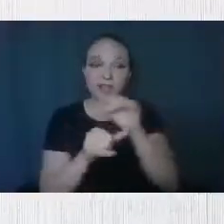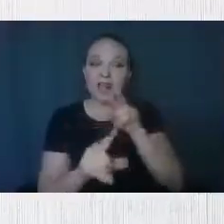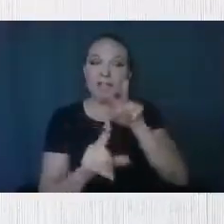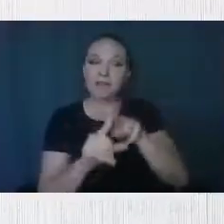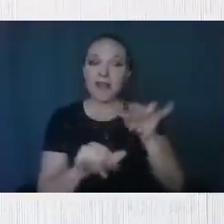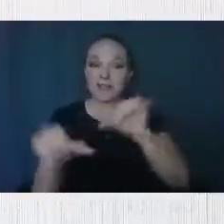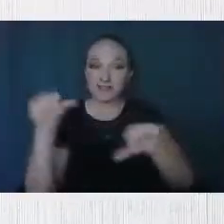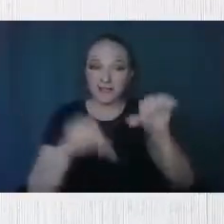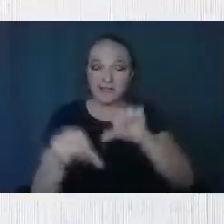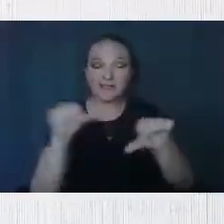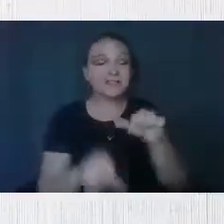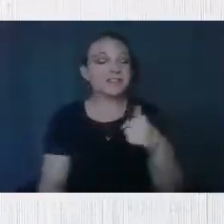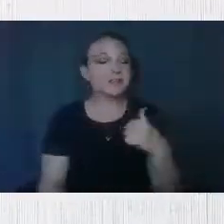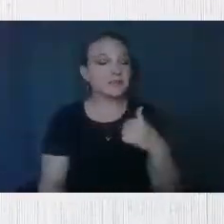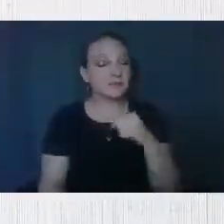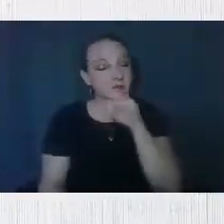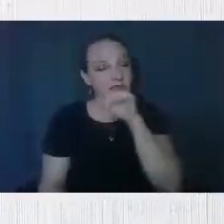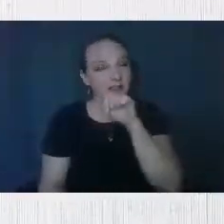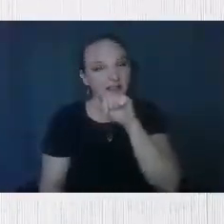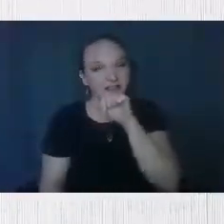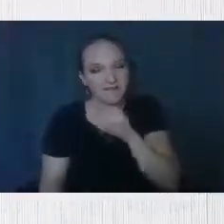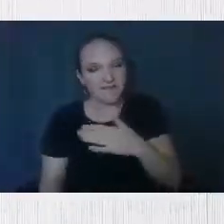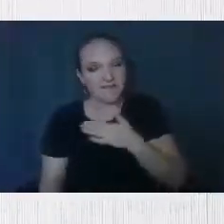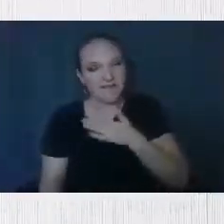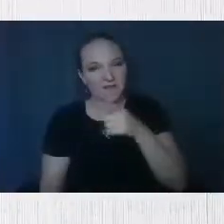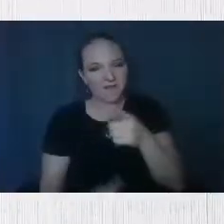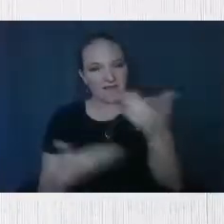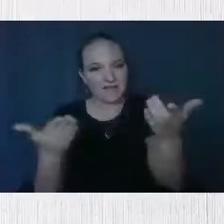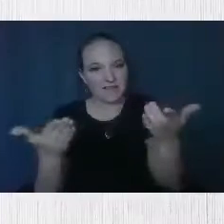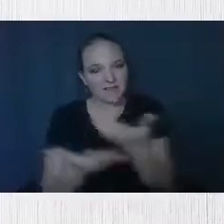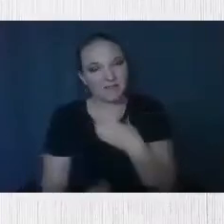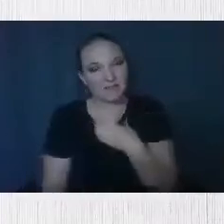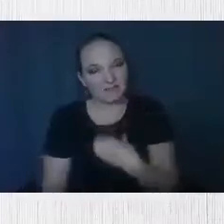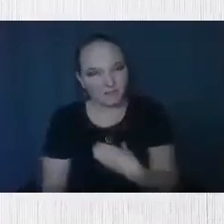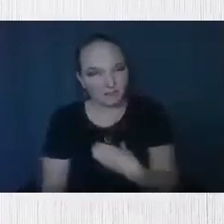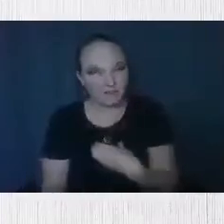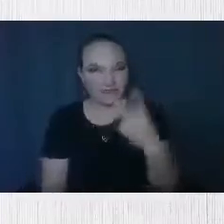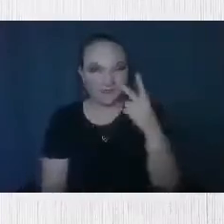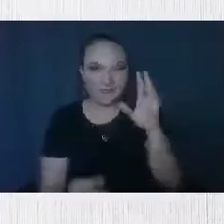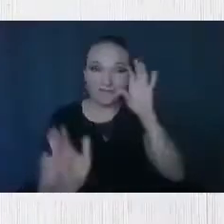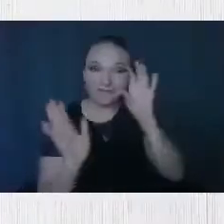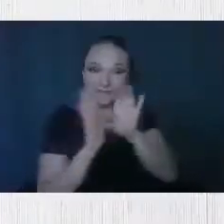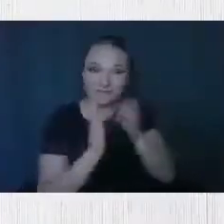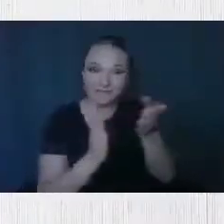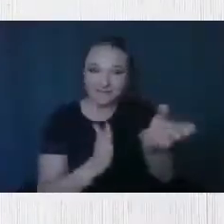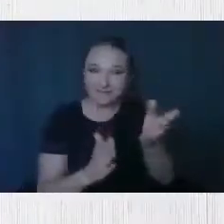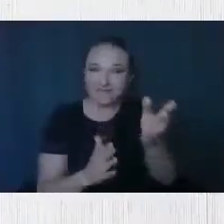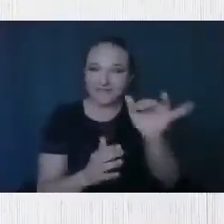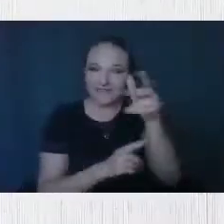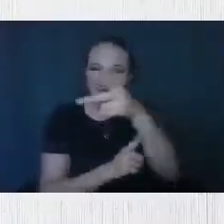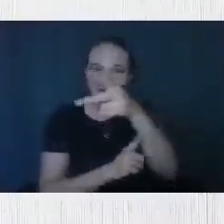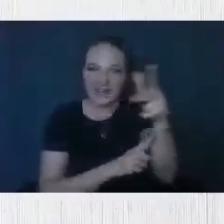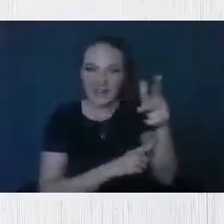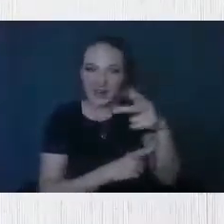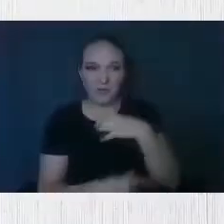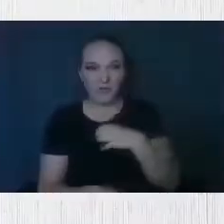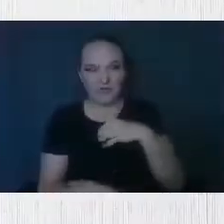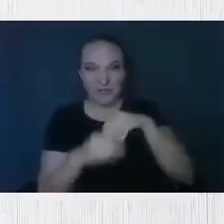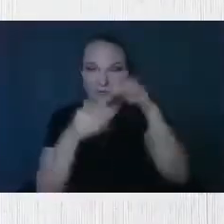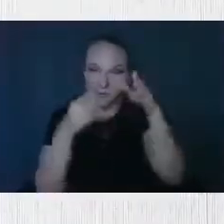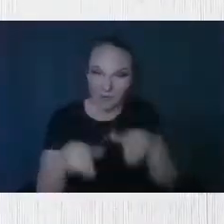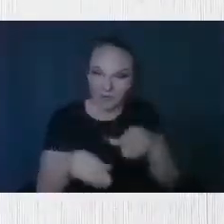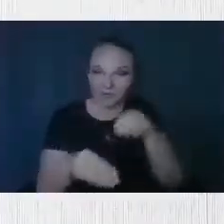would love to have you here, as the image on the screen, enjoying an in-person ritual at Clark Hall.